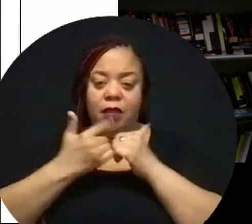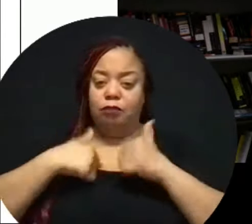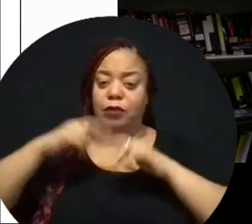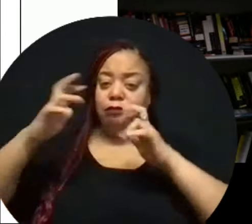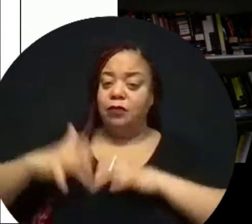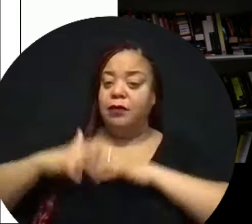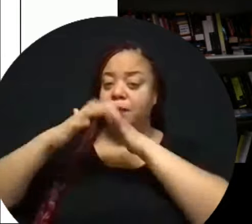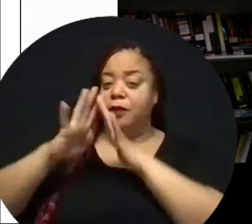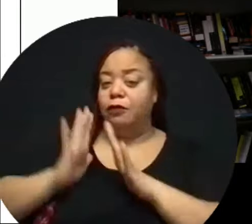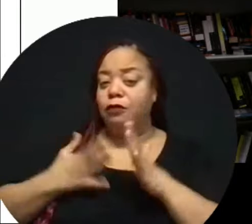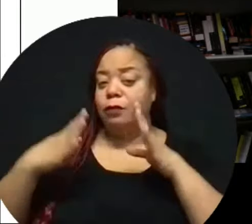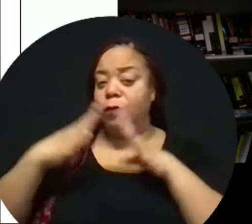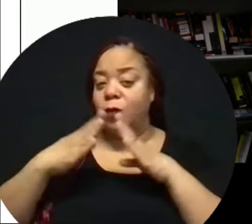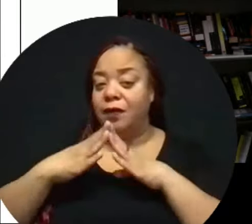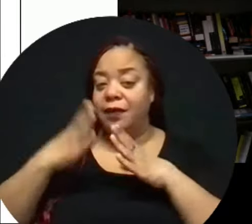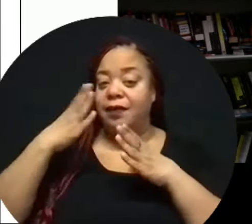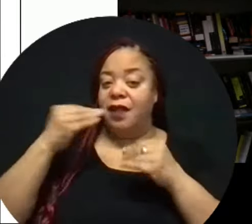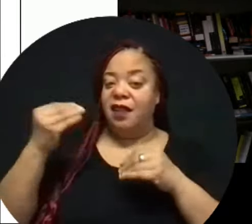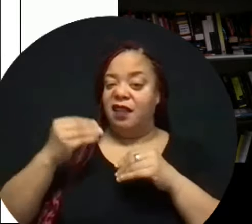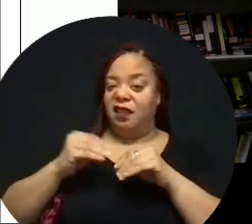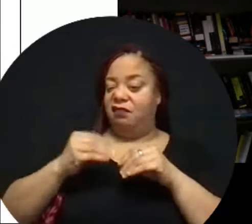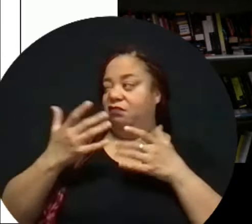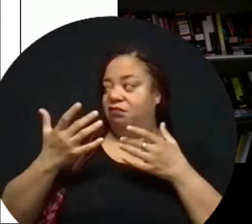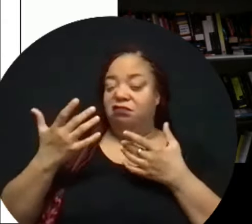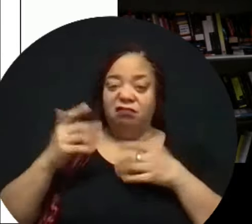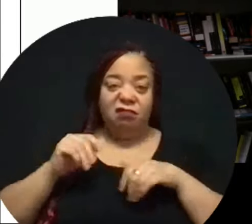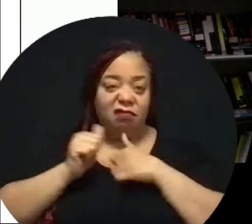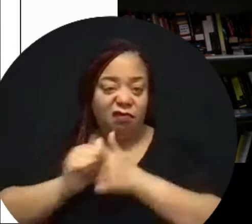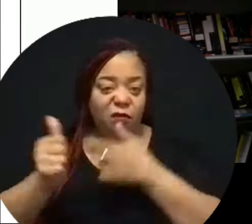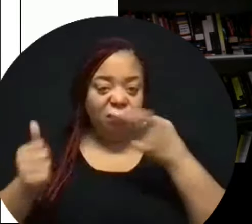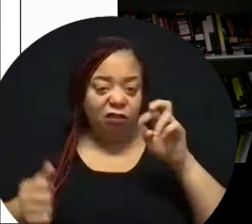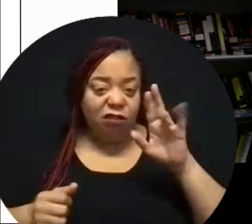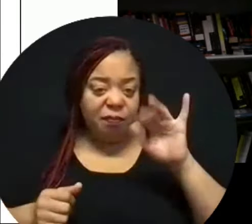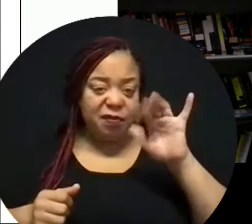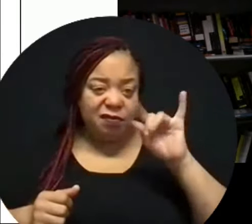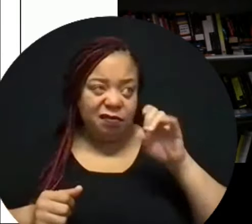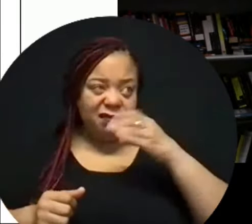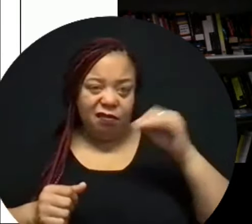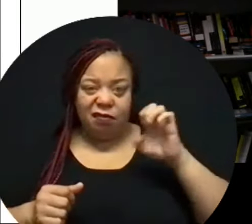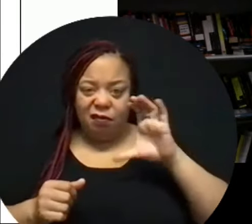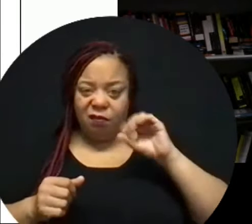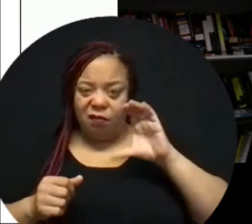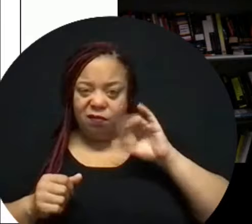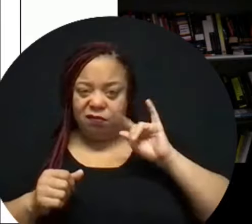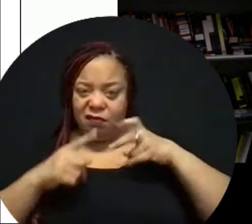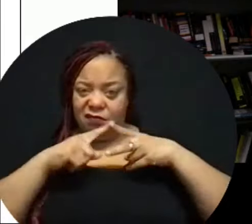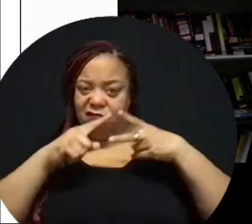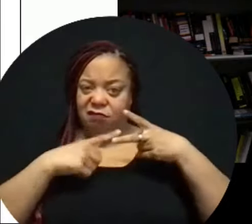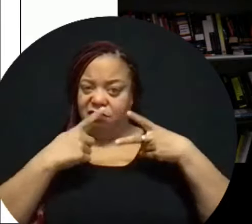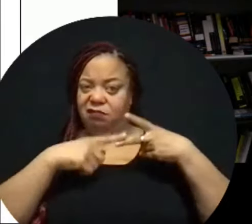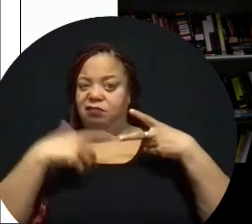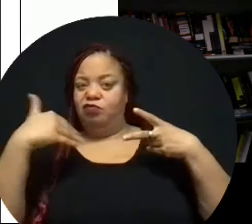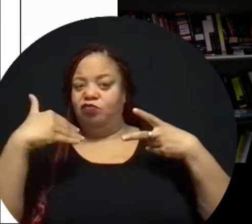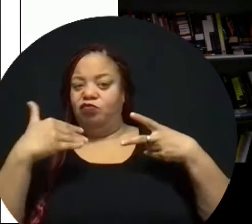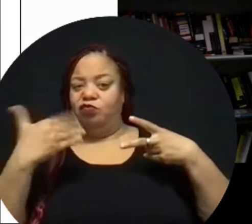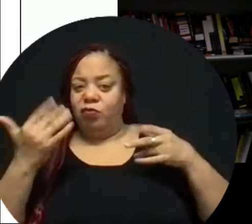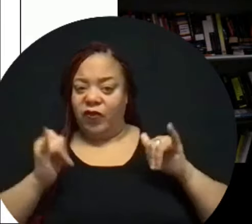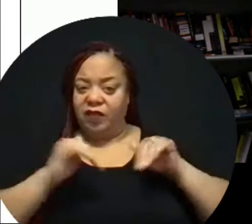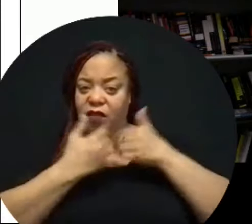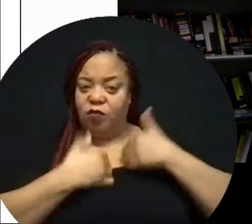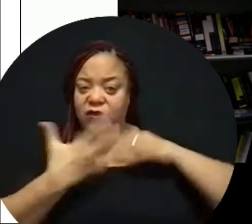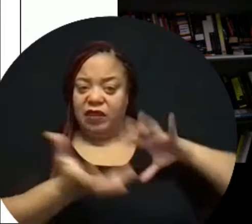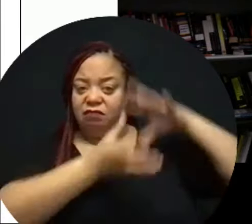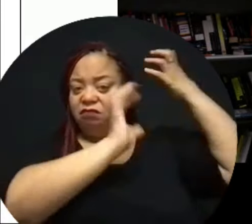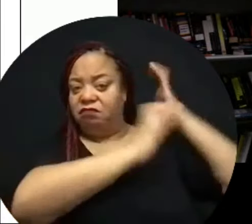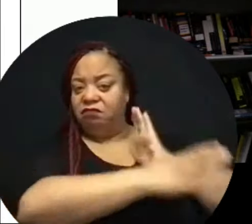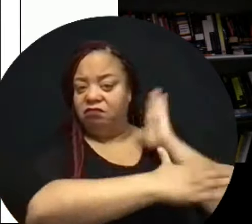People Strike emerged when folks with Cooperation Jackson in the face of COVID called for